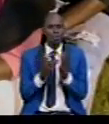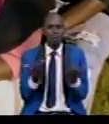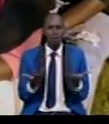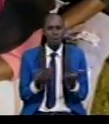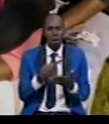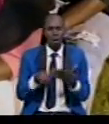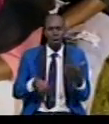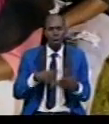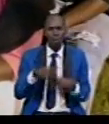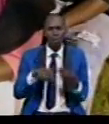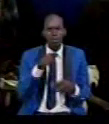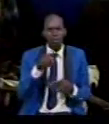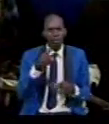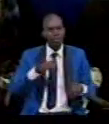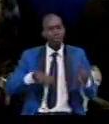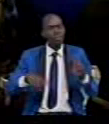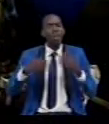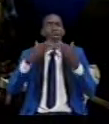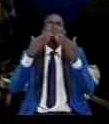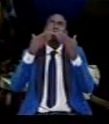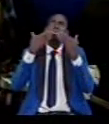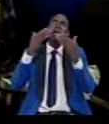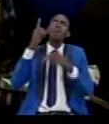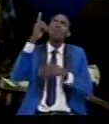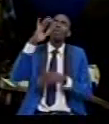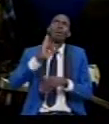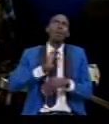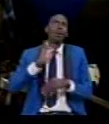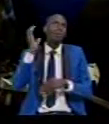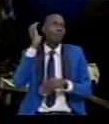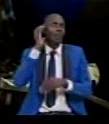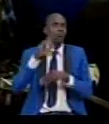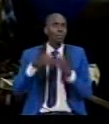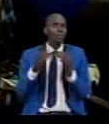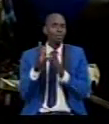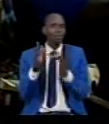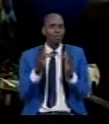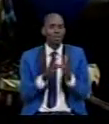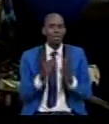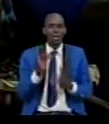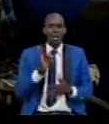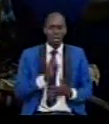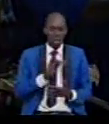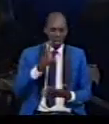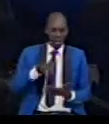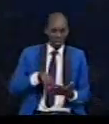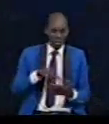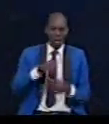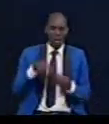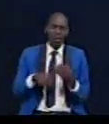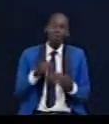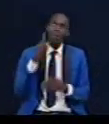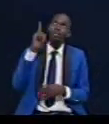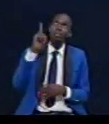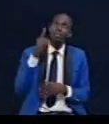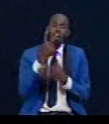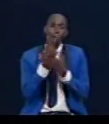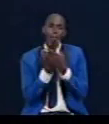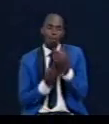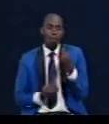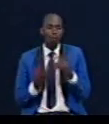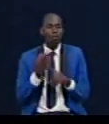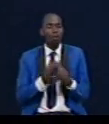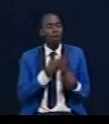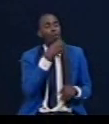God I have heard of Jesus. I've read about him, both in the Old Testament and the New Testament, a child